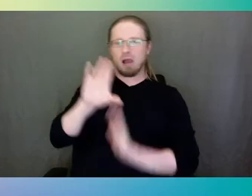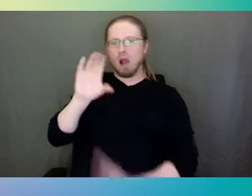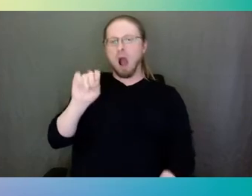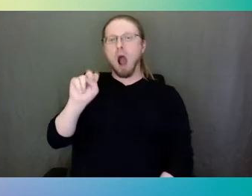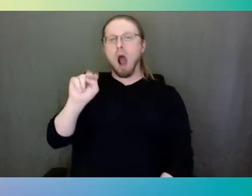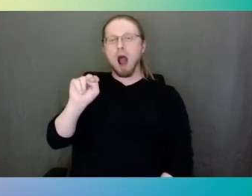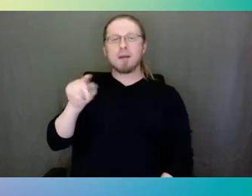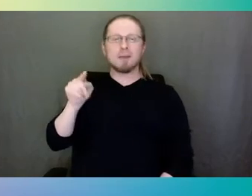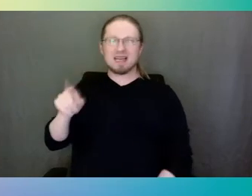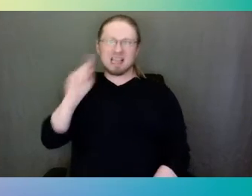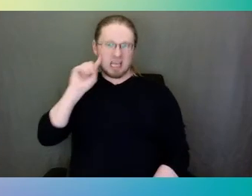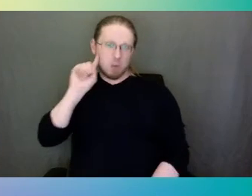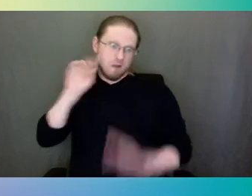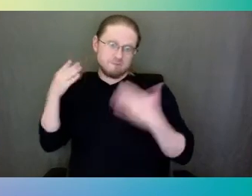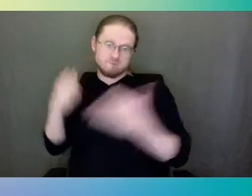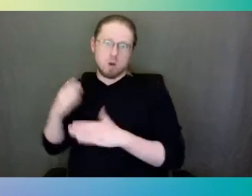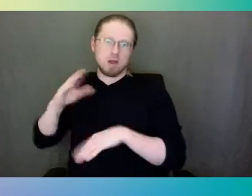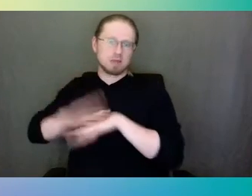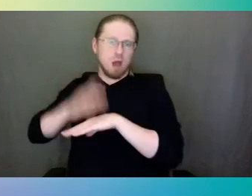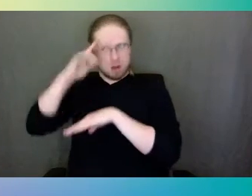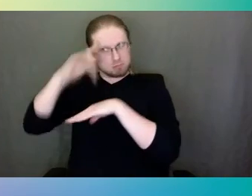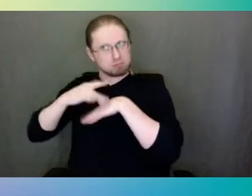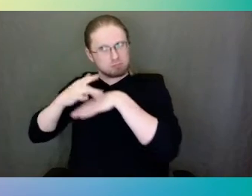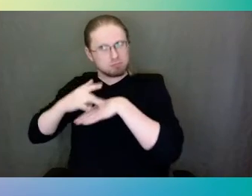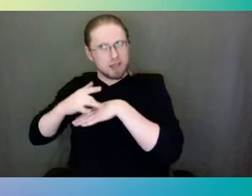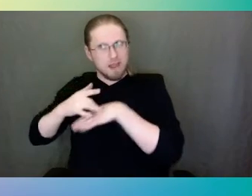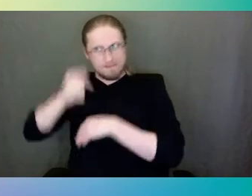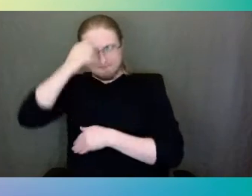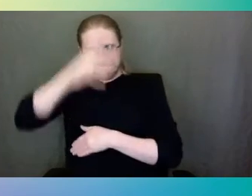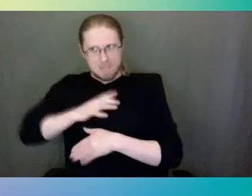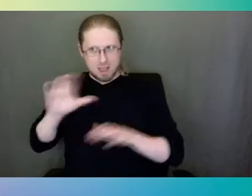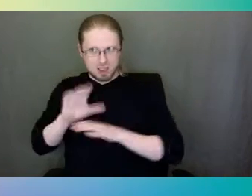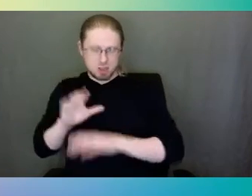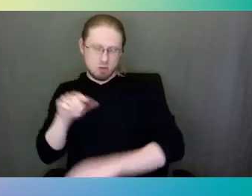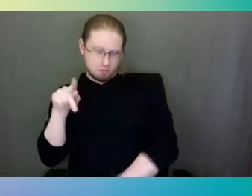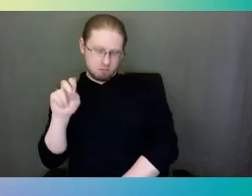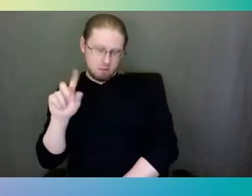doing perverted behaviors, and he liked to capture them and put them in prison.